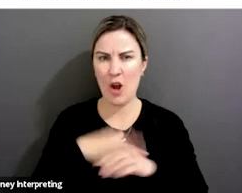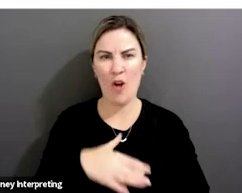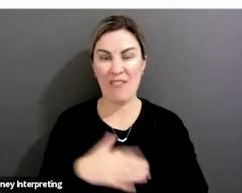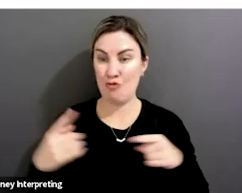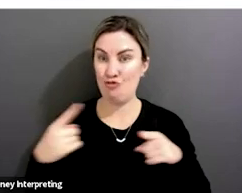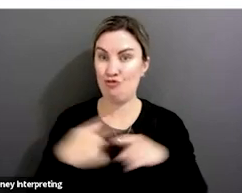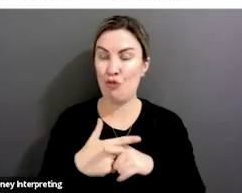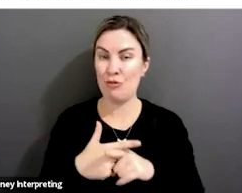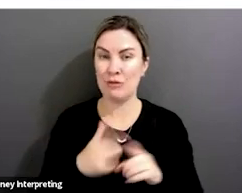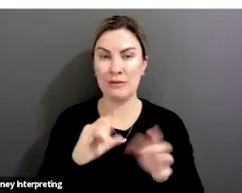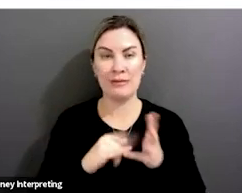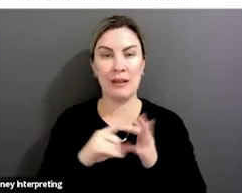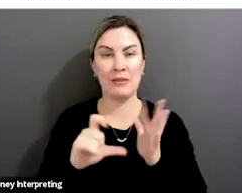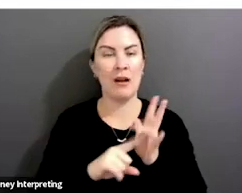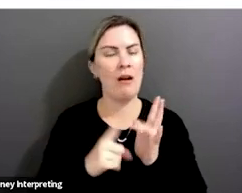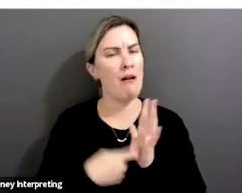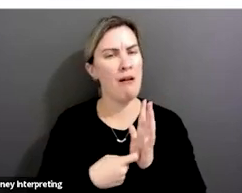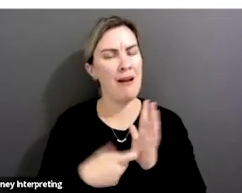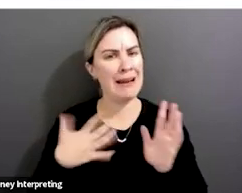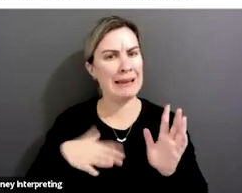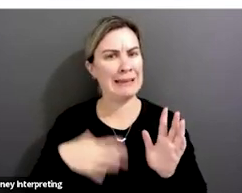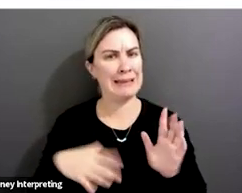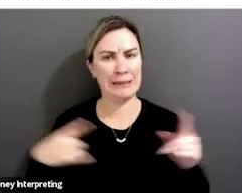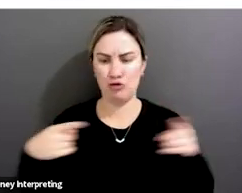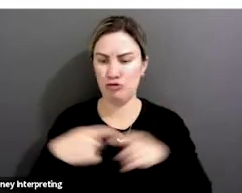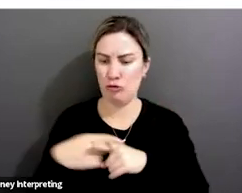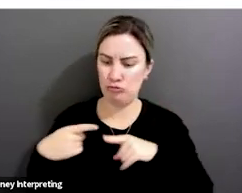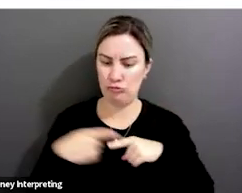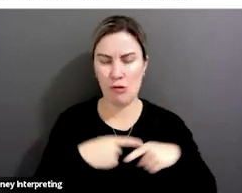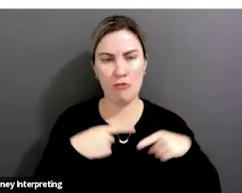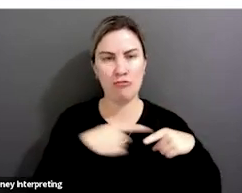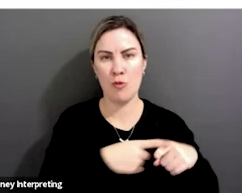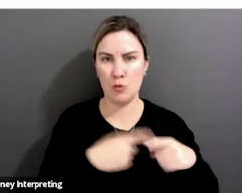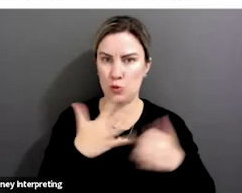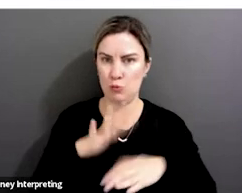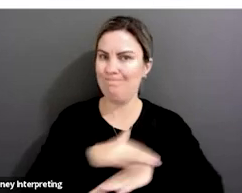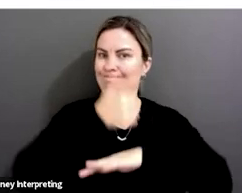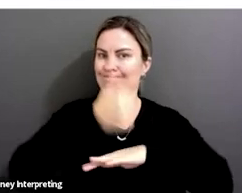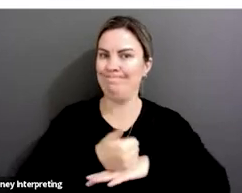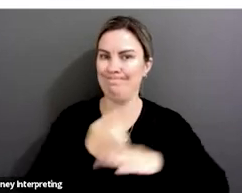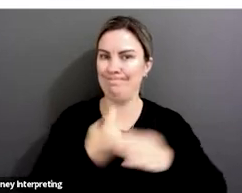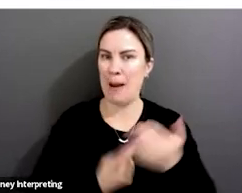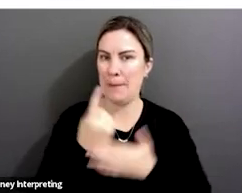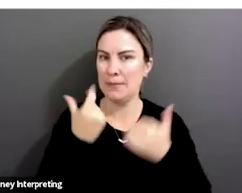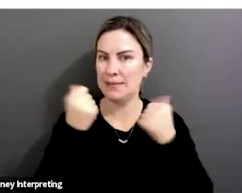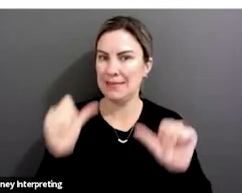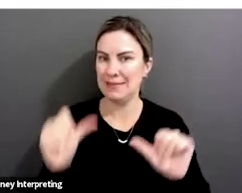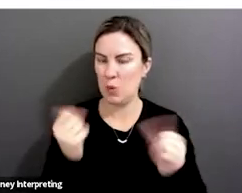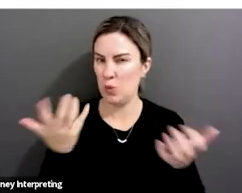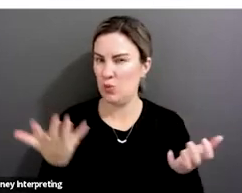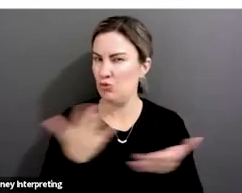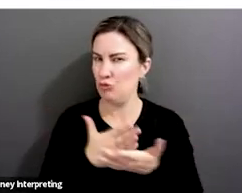DIDRR requires cross-sector mechanisms to put them into practice. And so all the work that we do really focuses on how do we